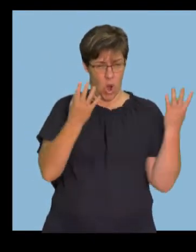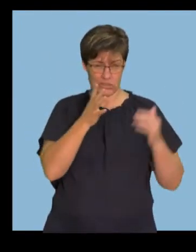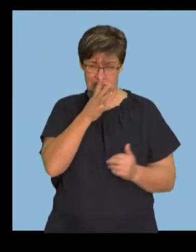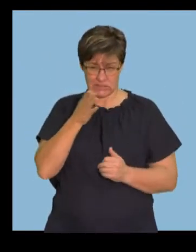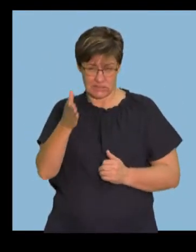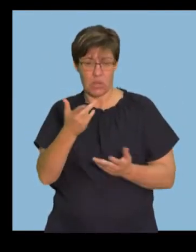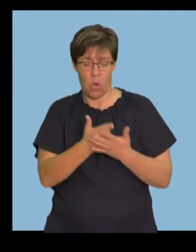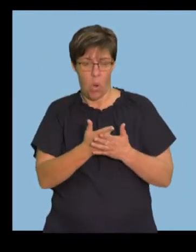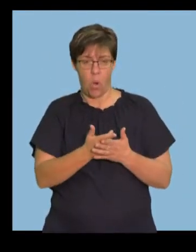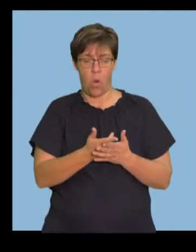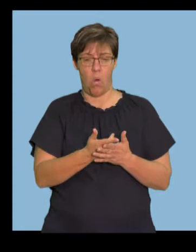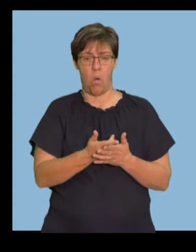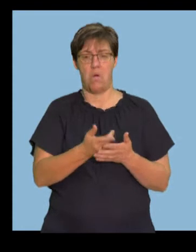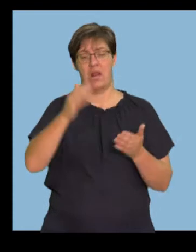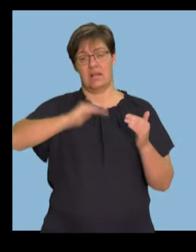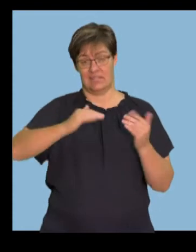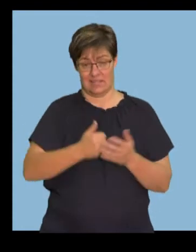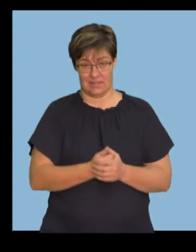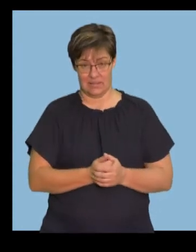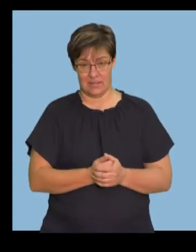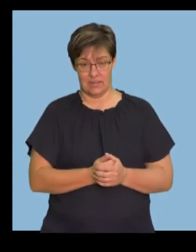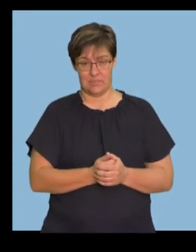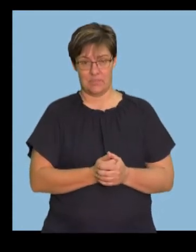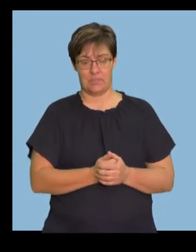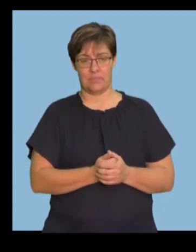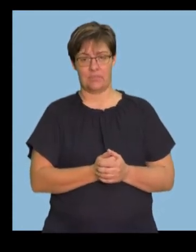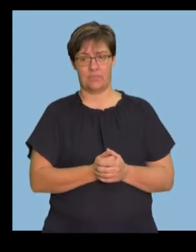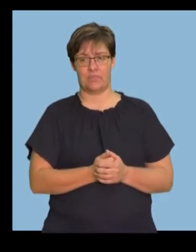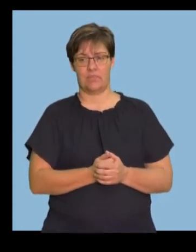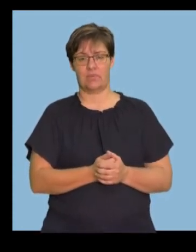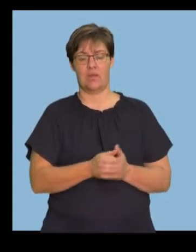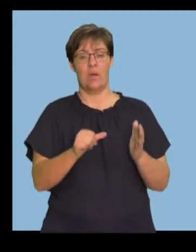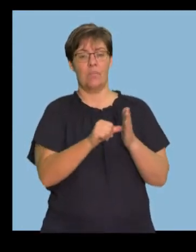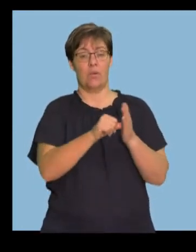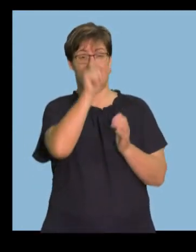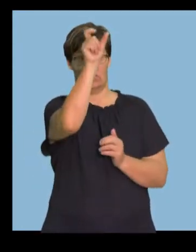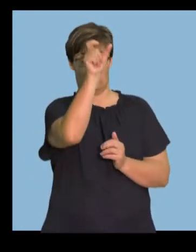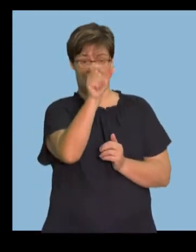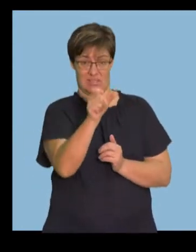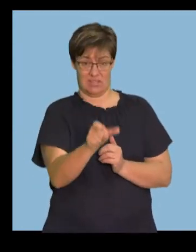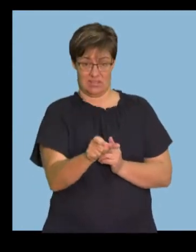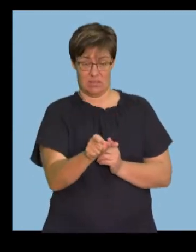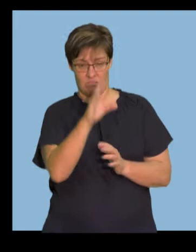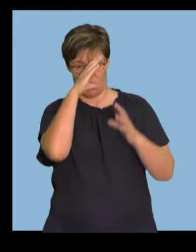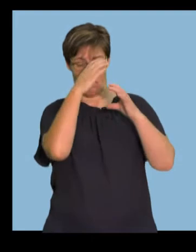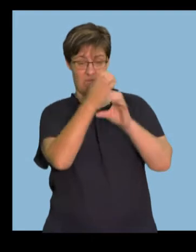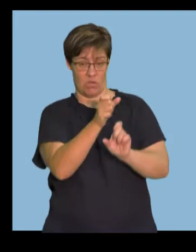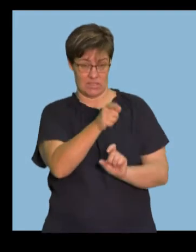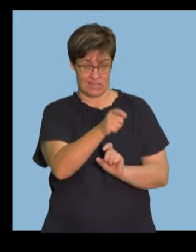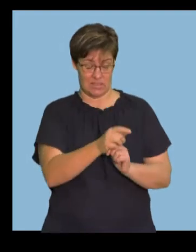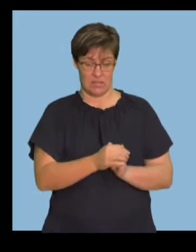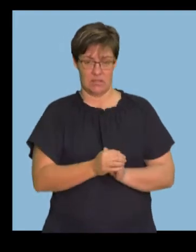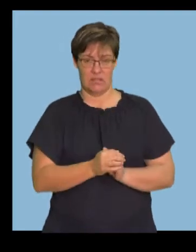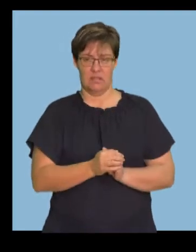the power of an electrical device is, right? Okay, so these are the keywords that we would focus our attention